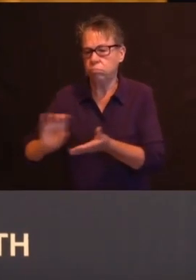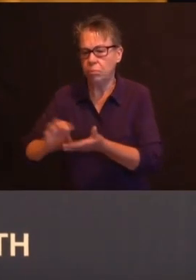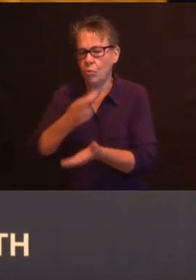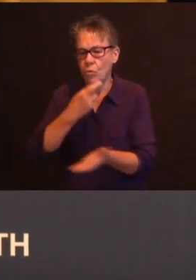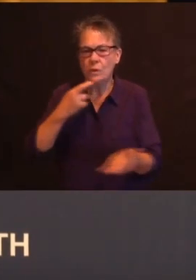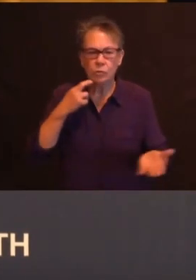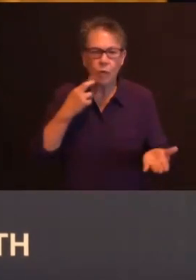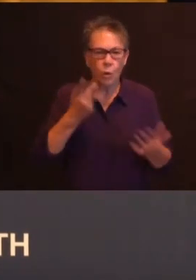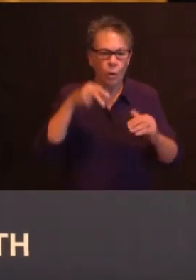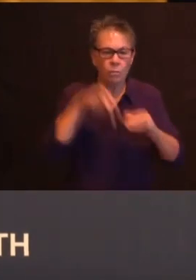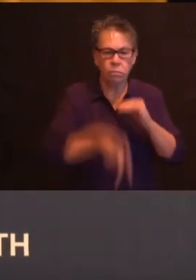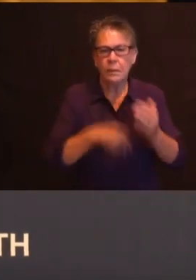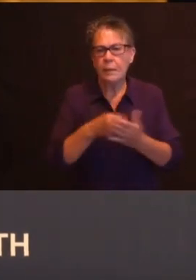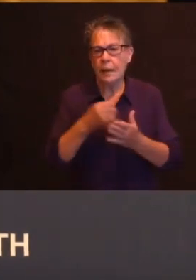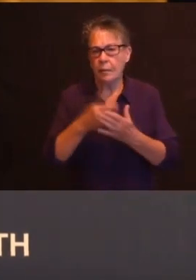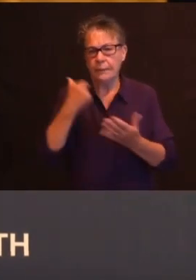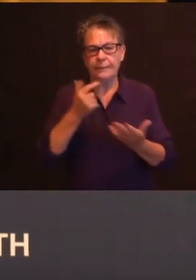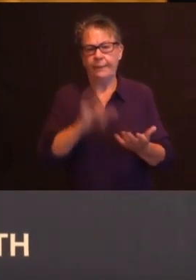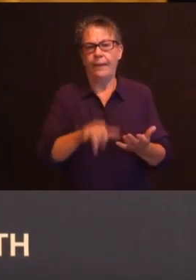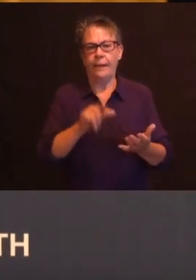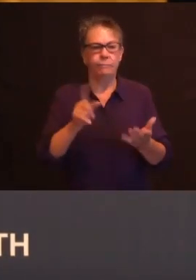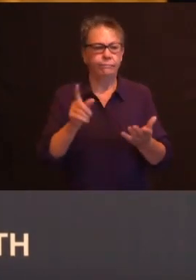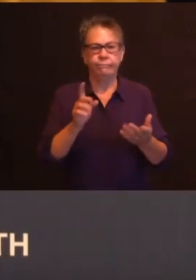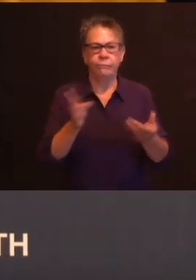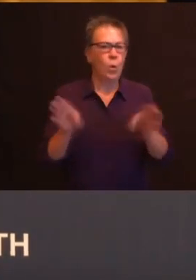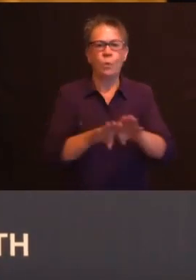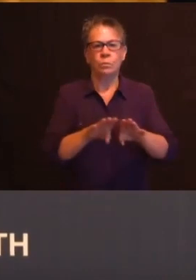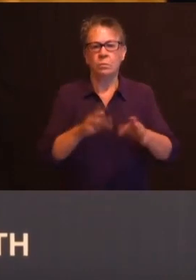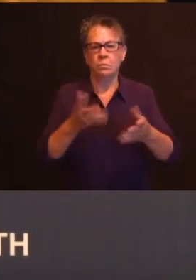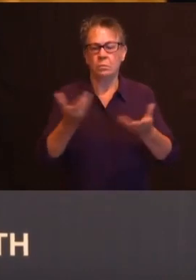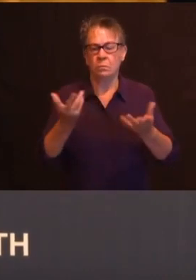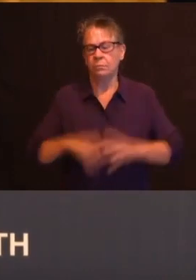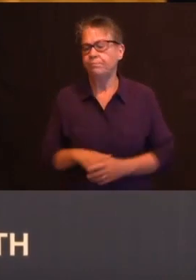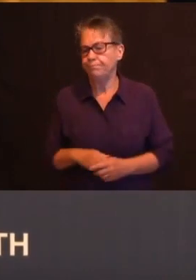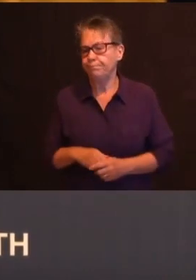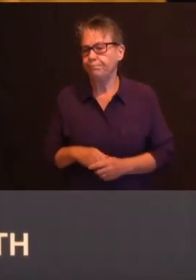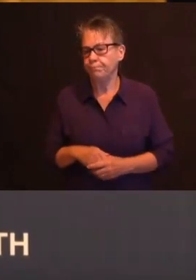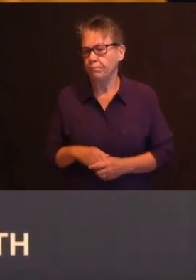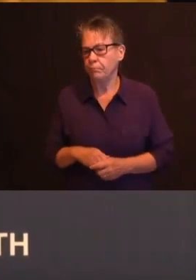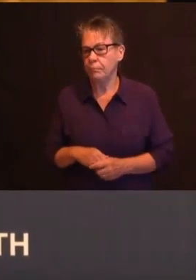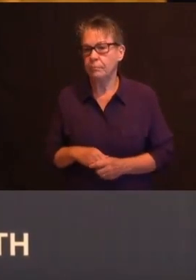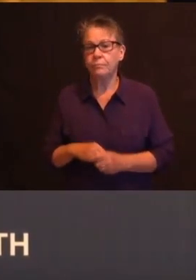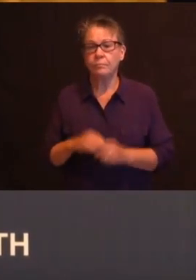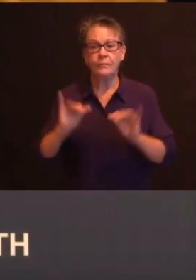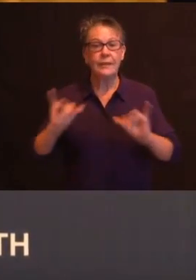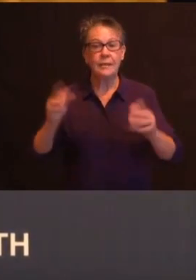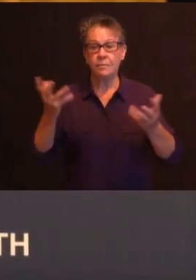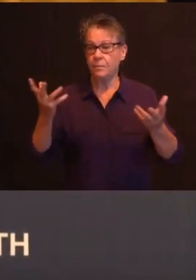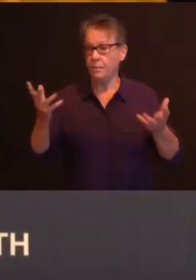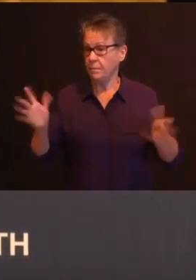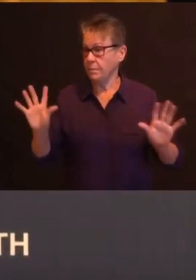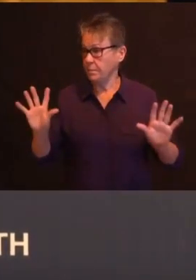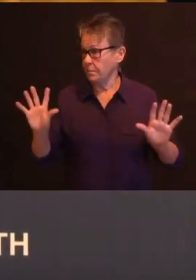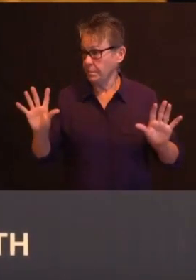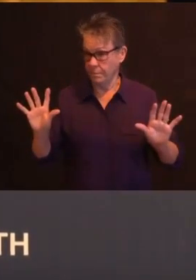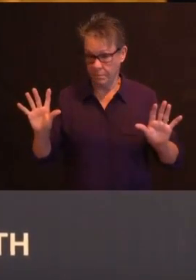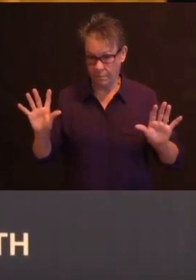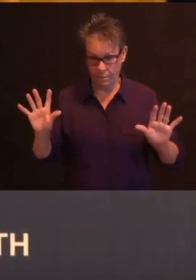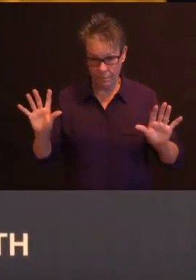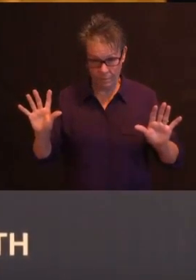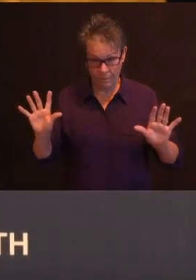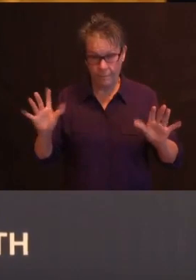With that and a theme of the day here, I will mask up and say again to Judy and Tina, thank you